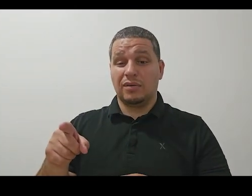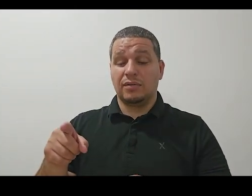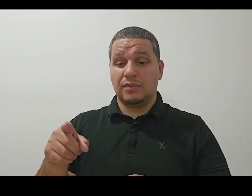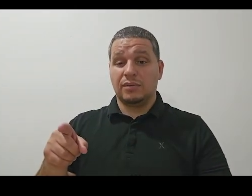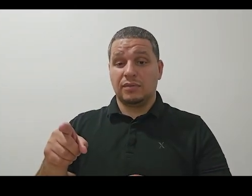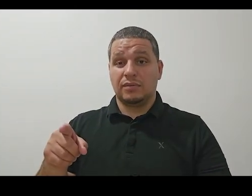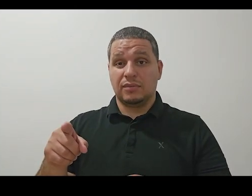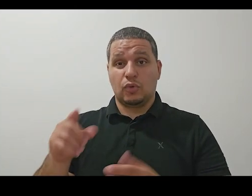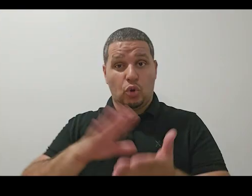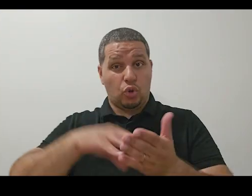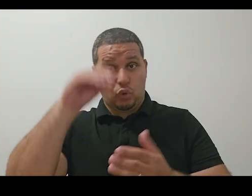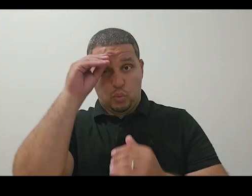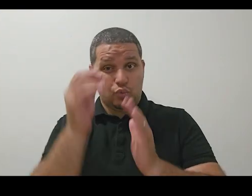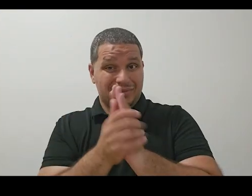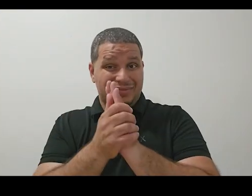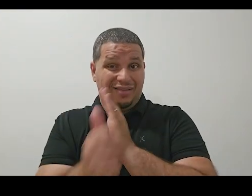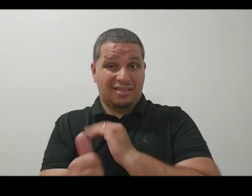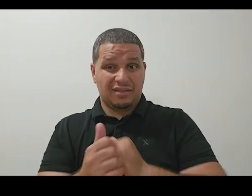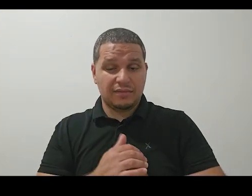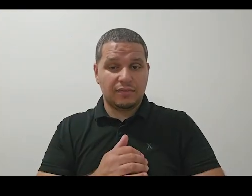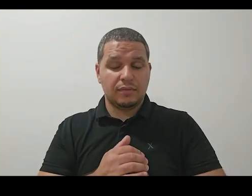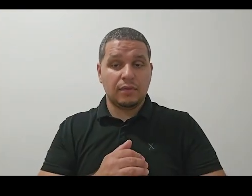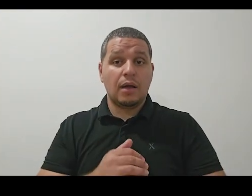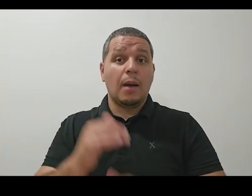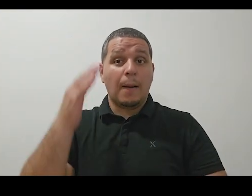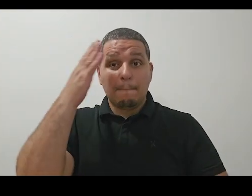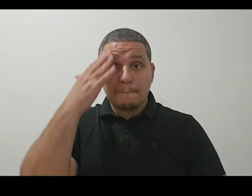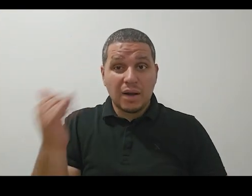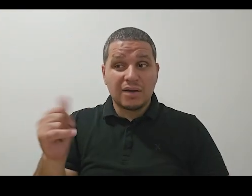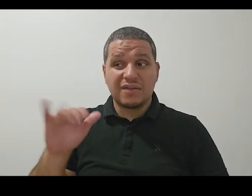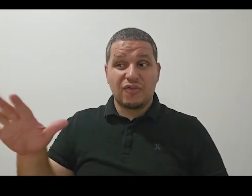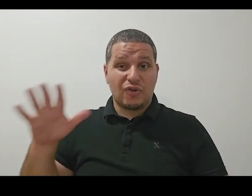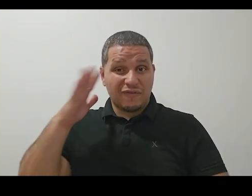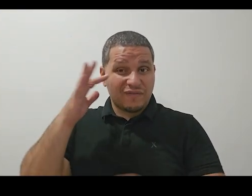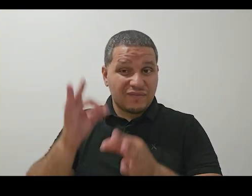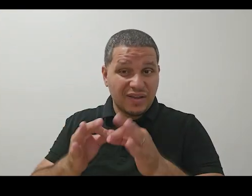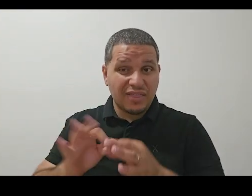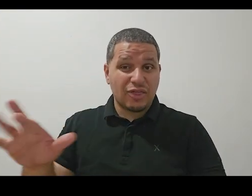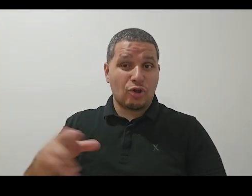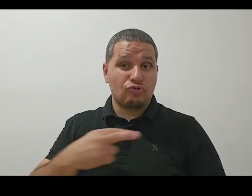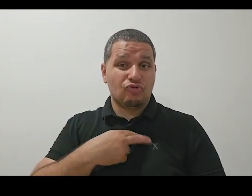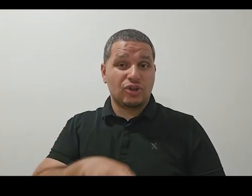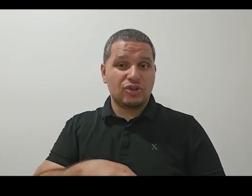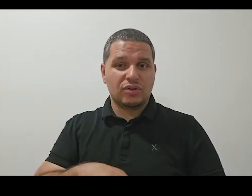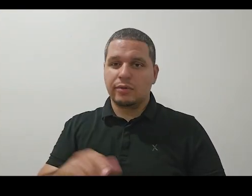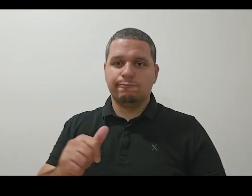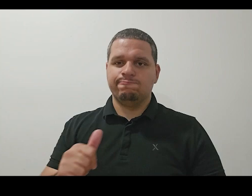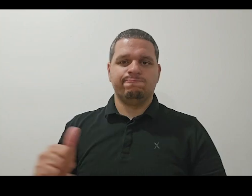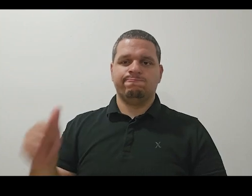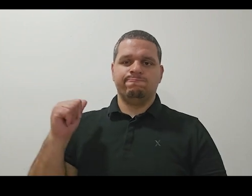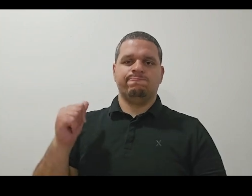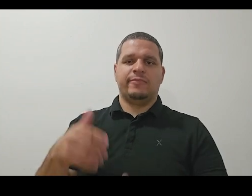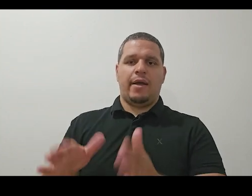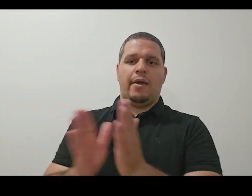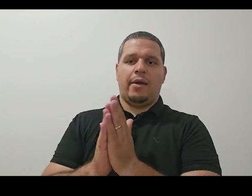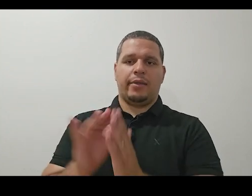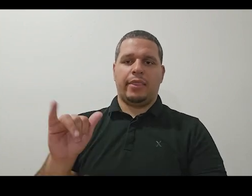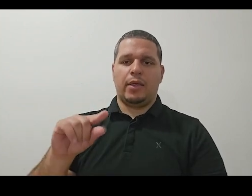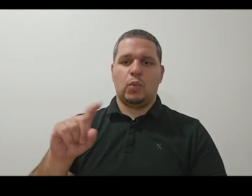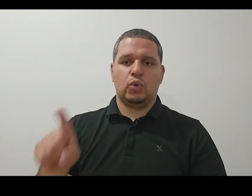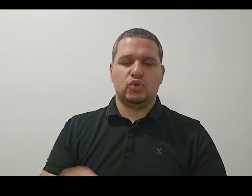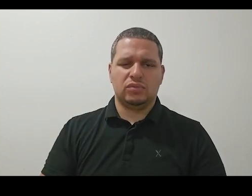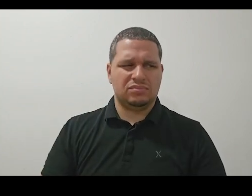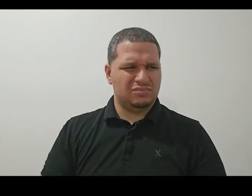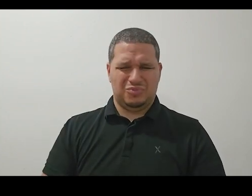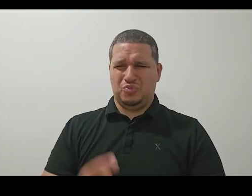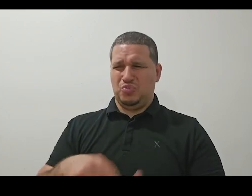was when some of those learning the skills, because of their faith and their religion, they wouldn't want to